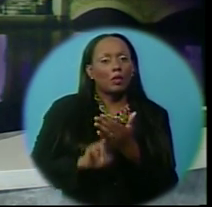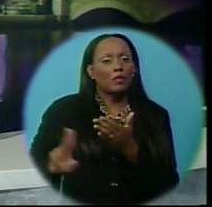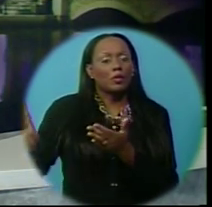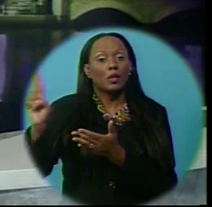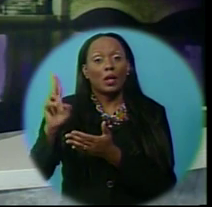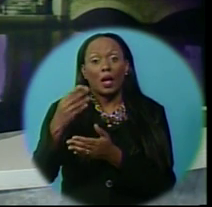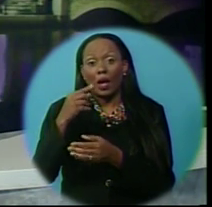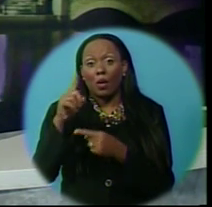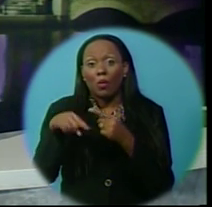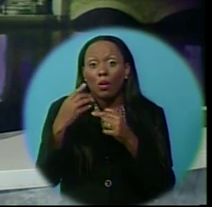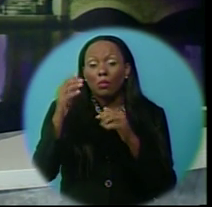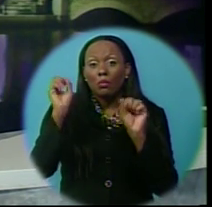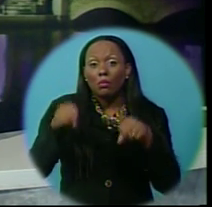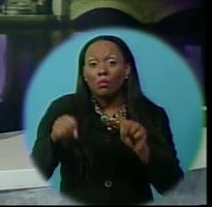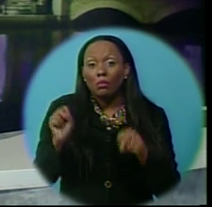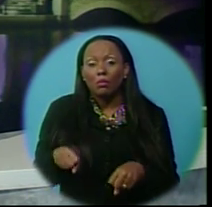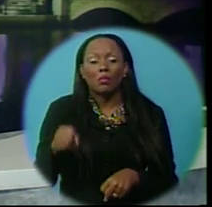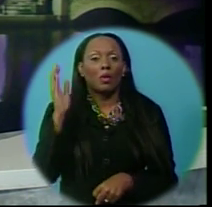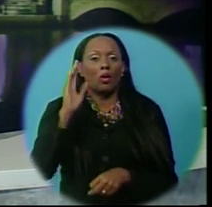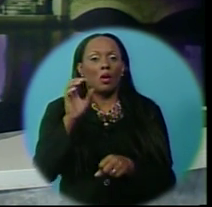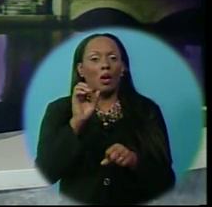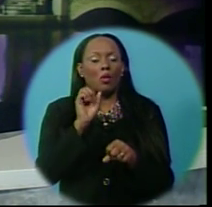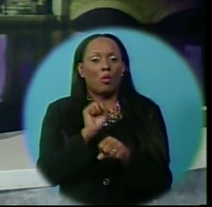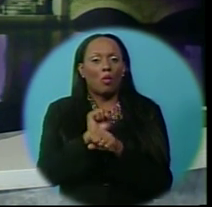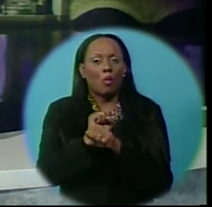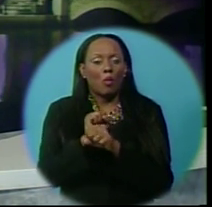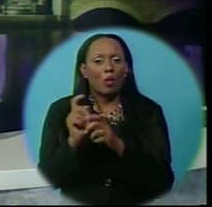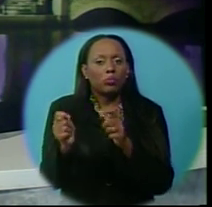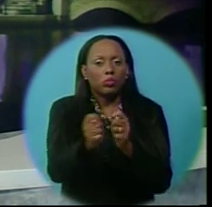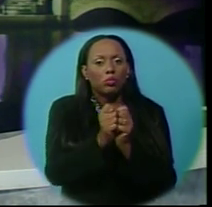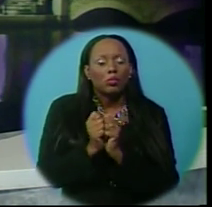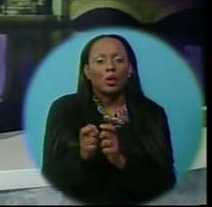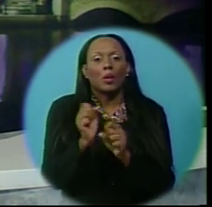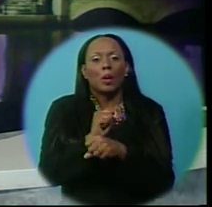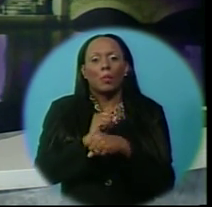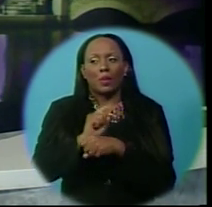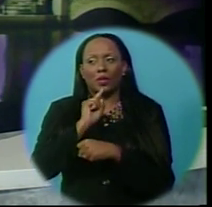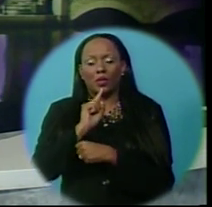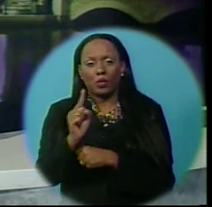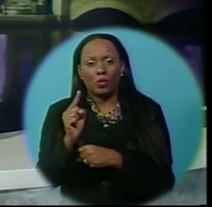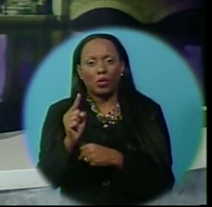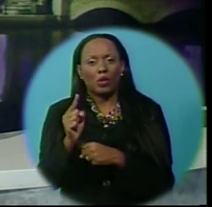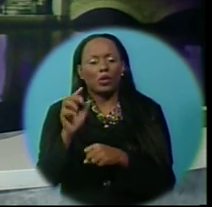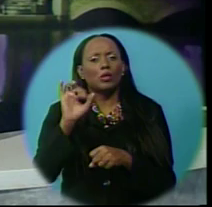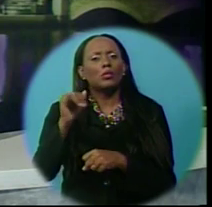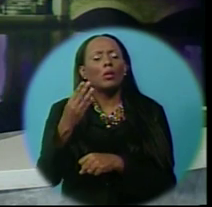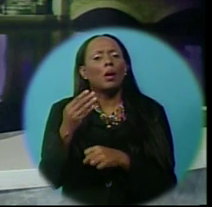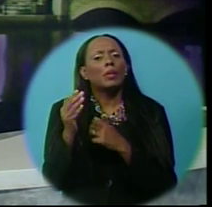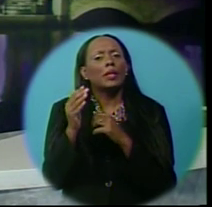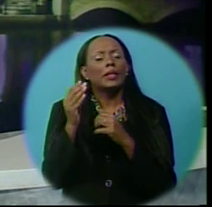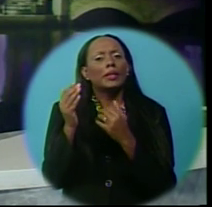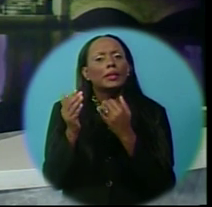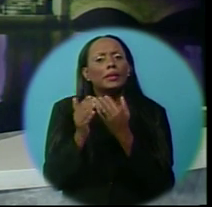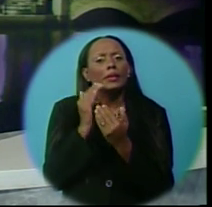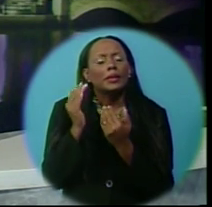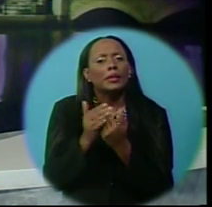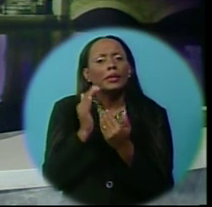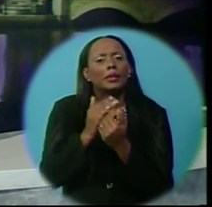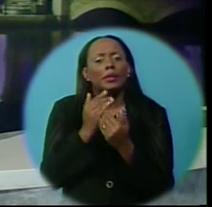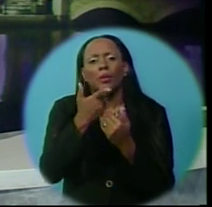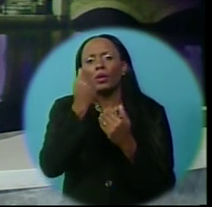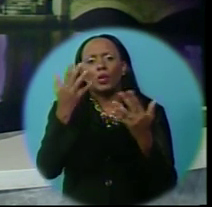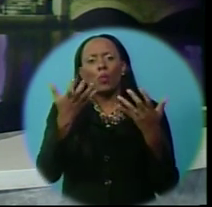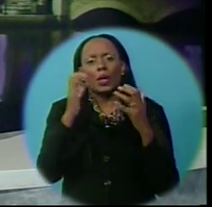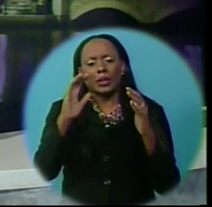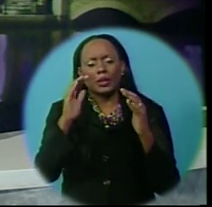wherever possible, we will facilitate the university's work to make your task as easy as possible and assist it in achieving the